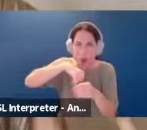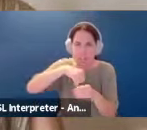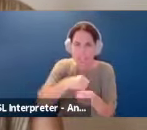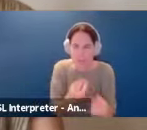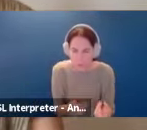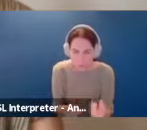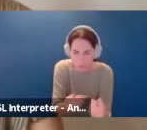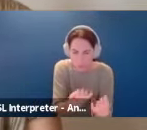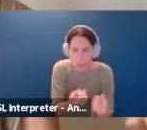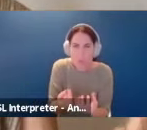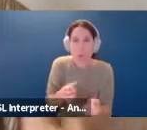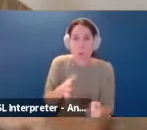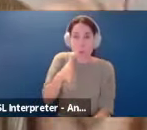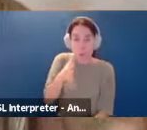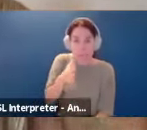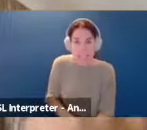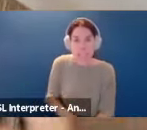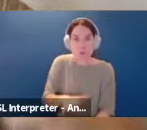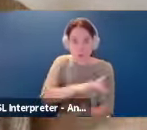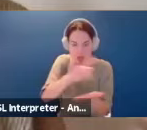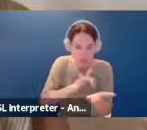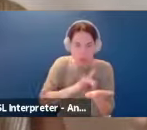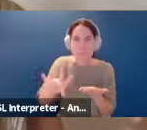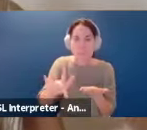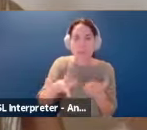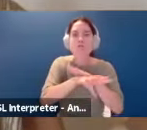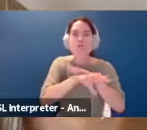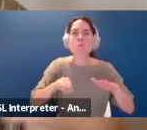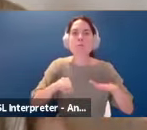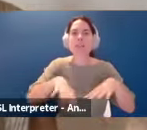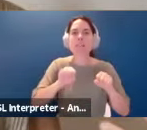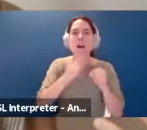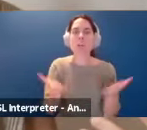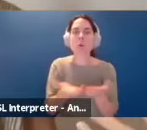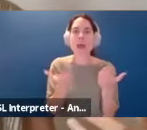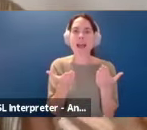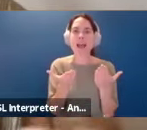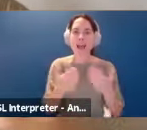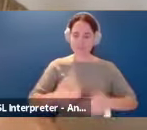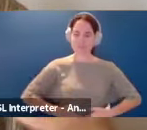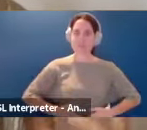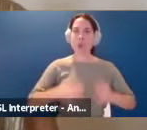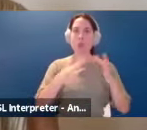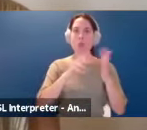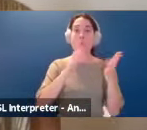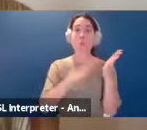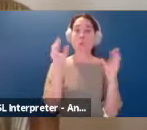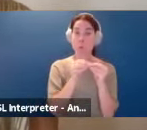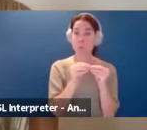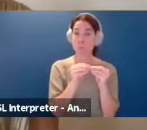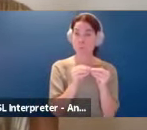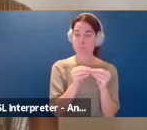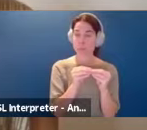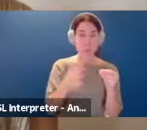externally and divest disengage from what we have created this white supremacist